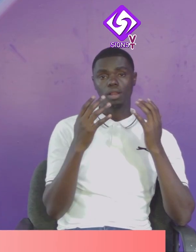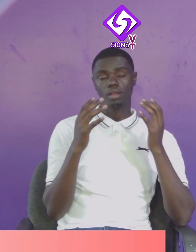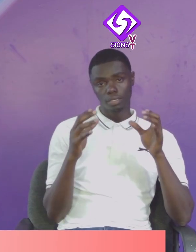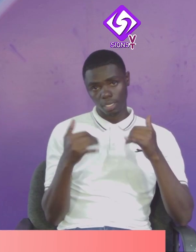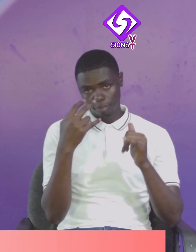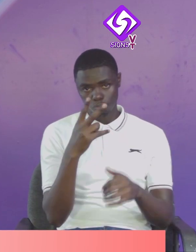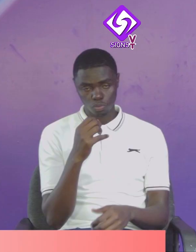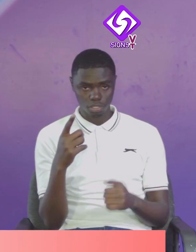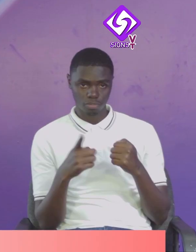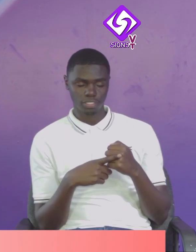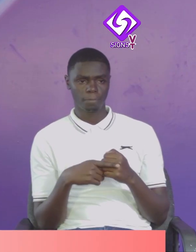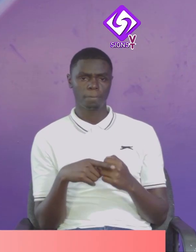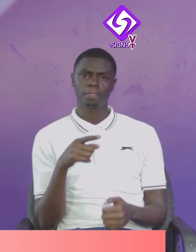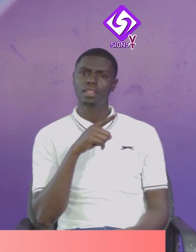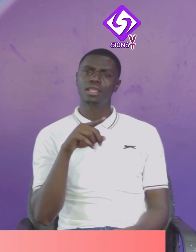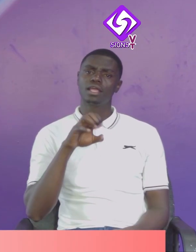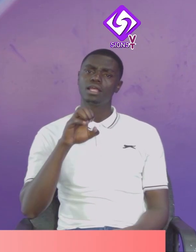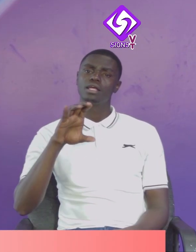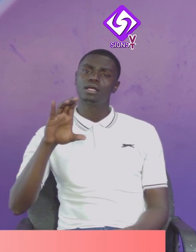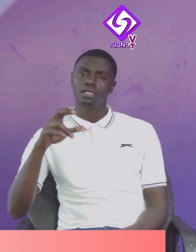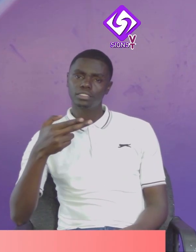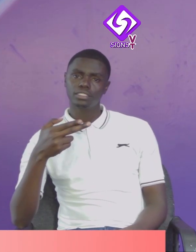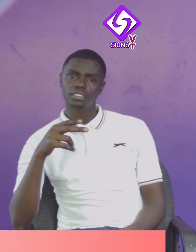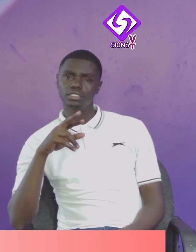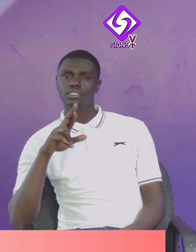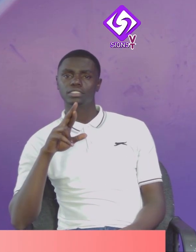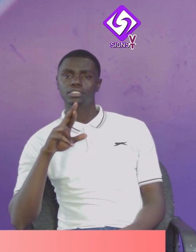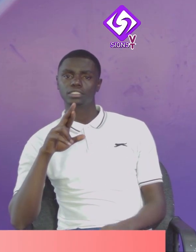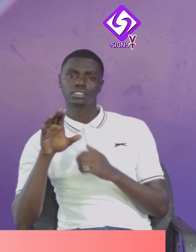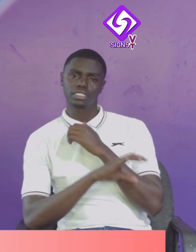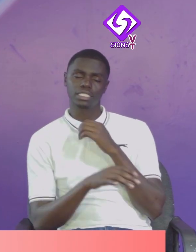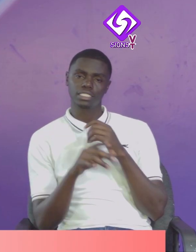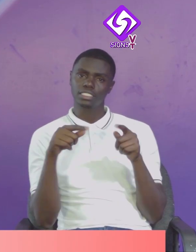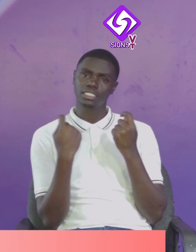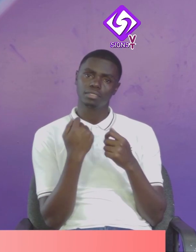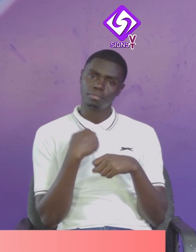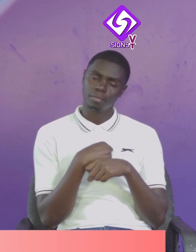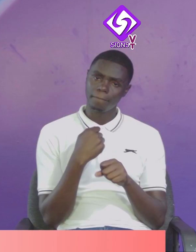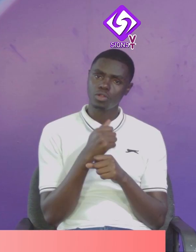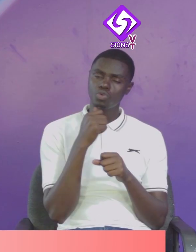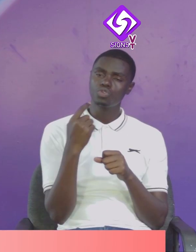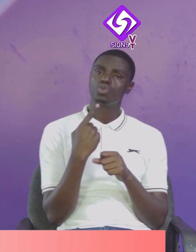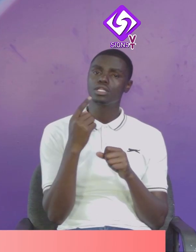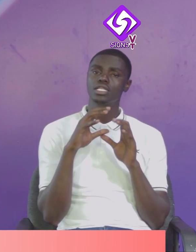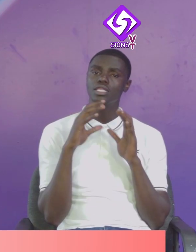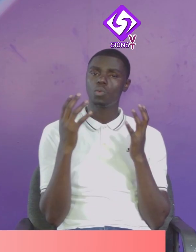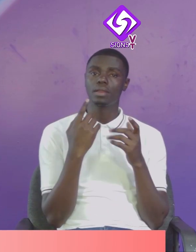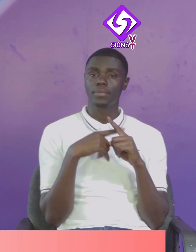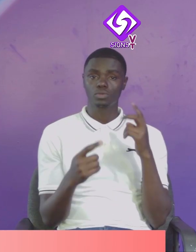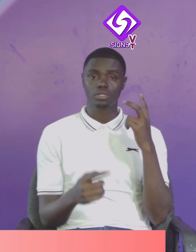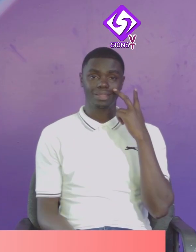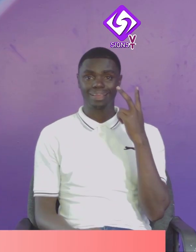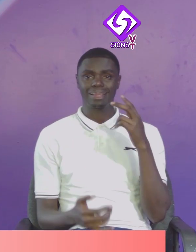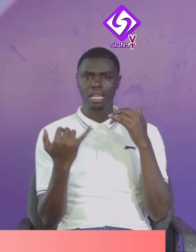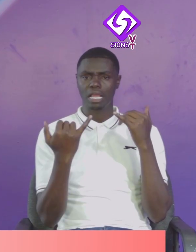knowing that Czech Republic is a team that is maybe not widely known, but when you look at the